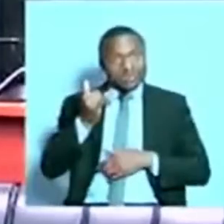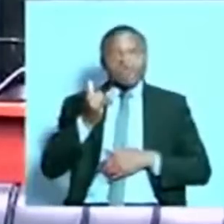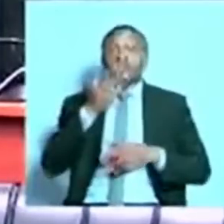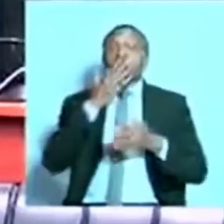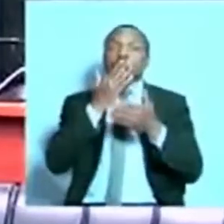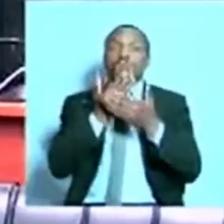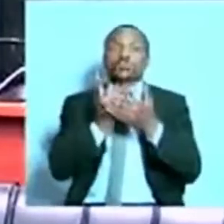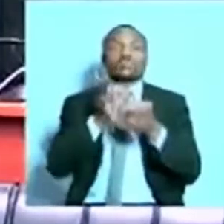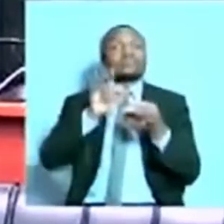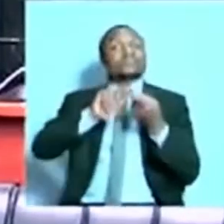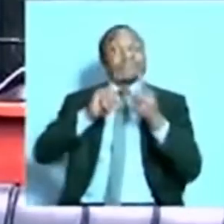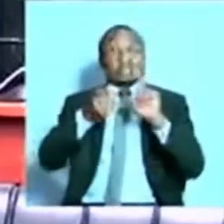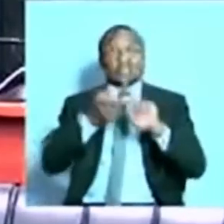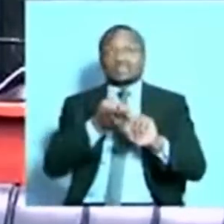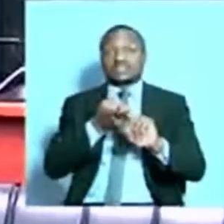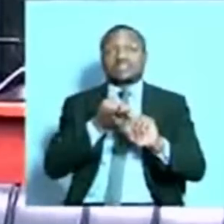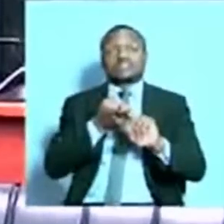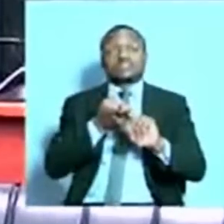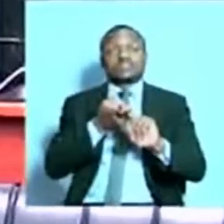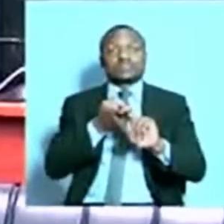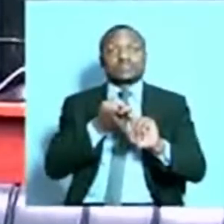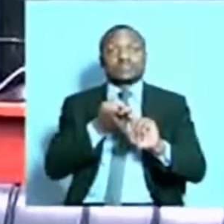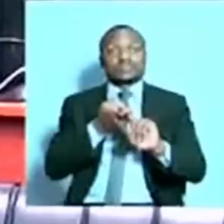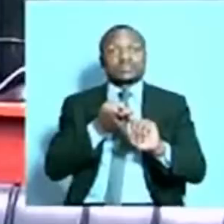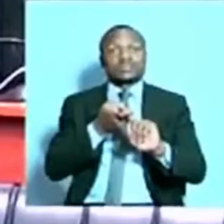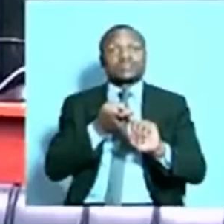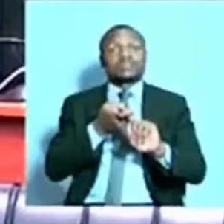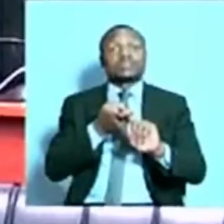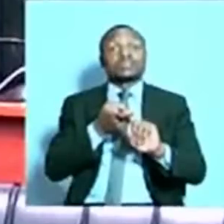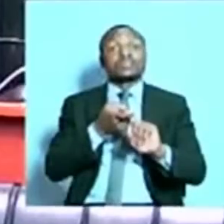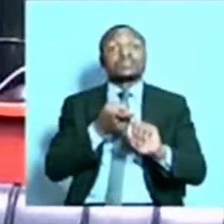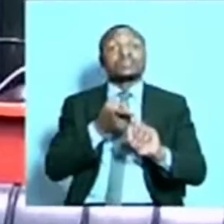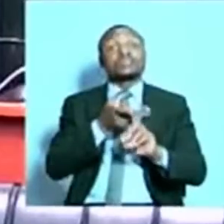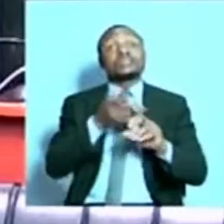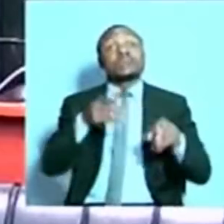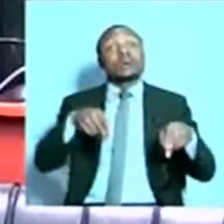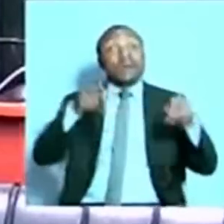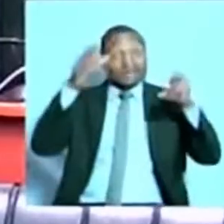good relation would culminate into the highest office visiting.